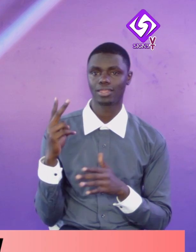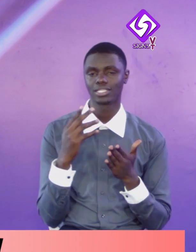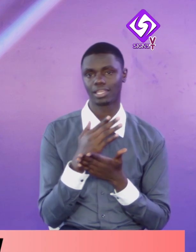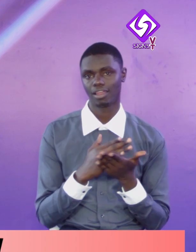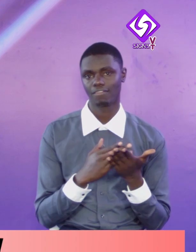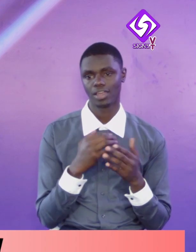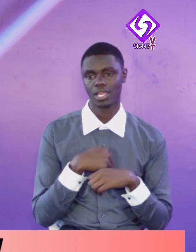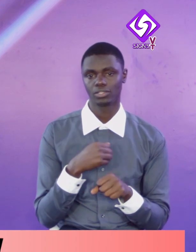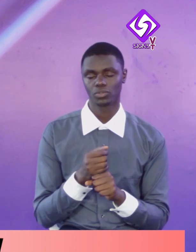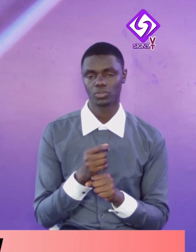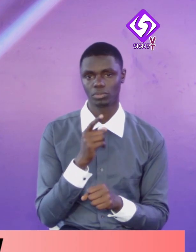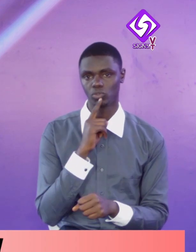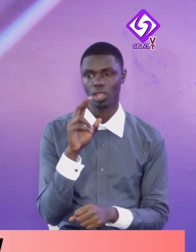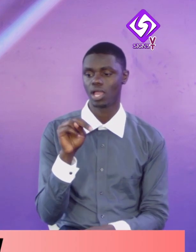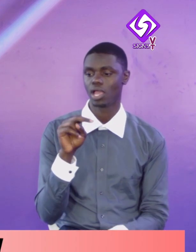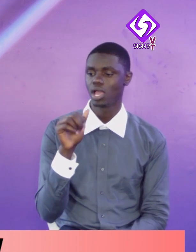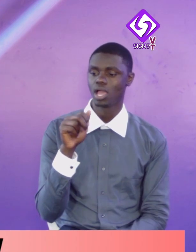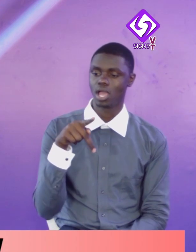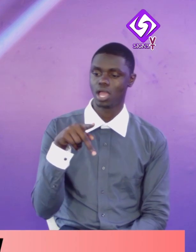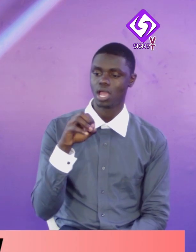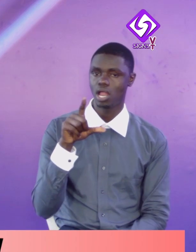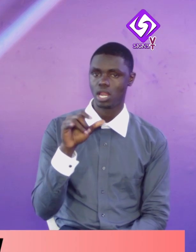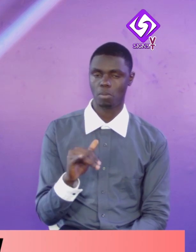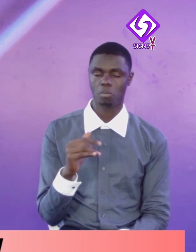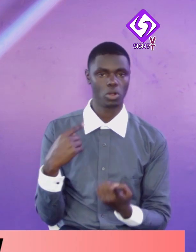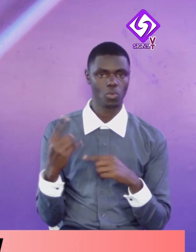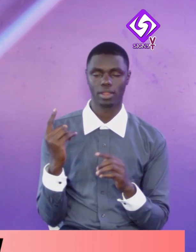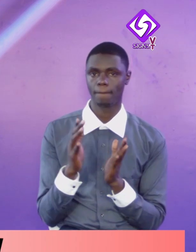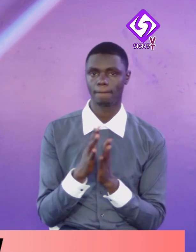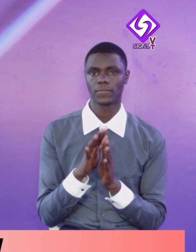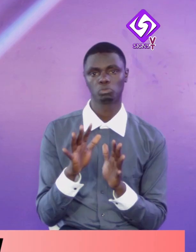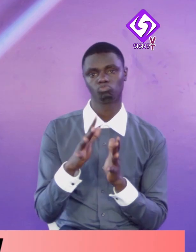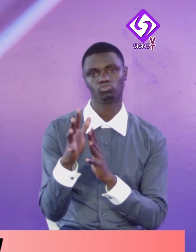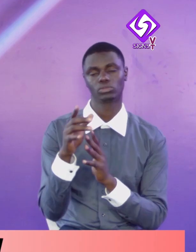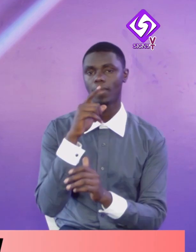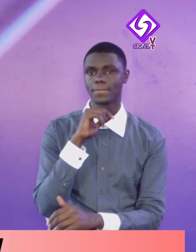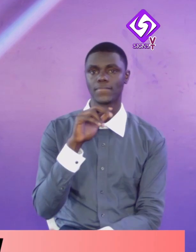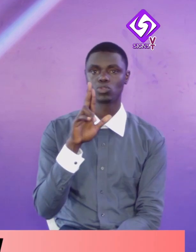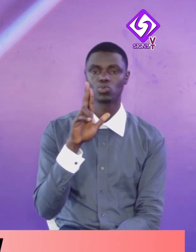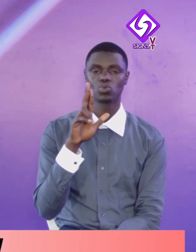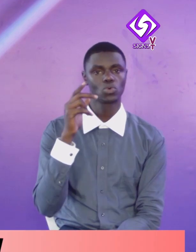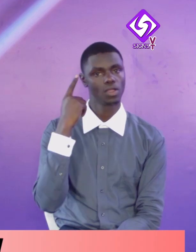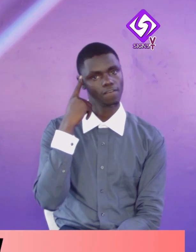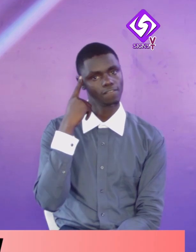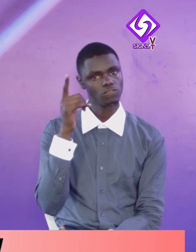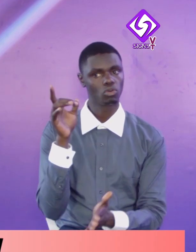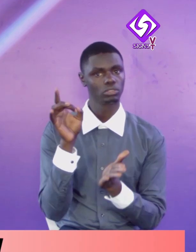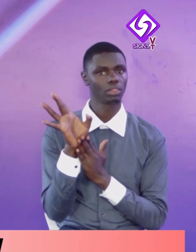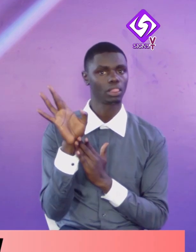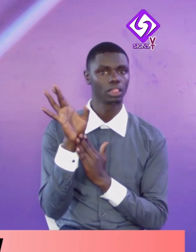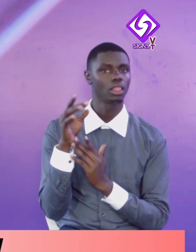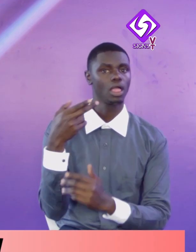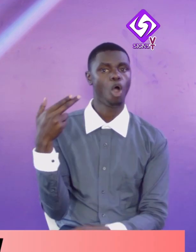sure that Napoli got away with all the 3 points. So congratulations Manchester United for giving